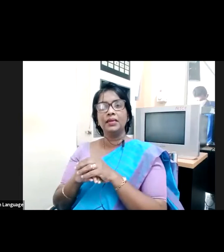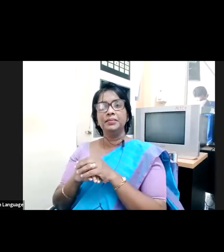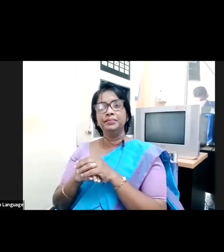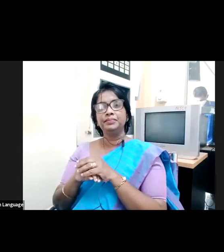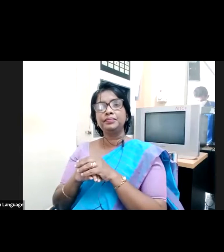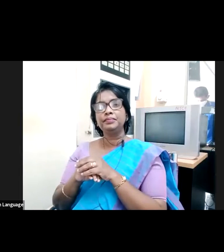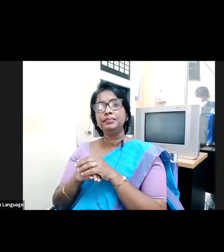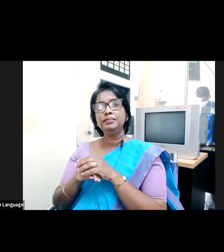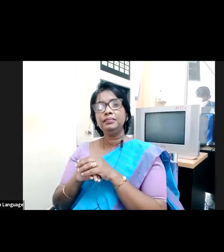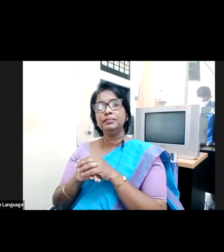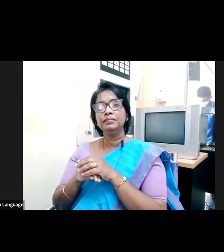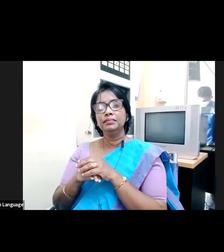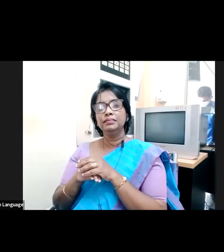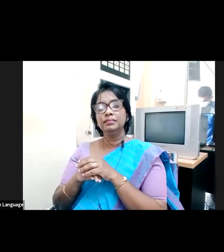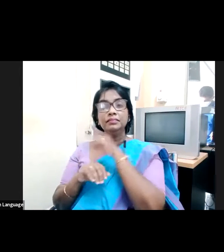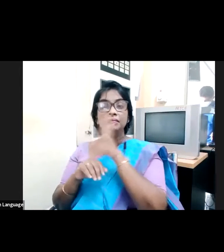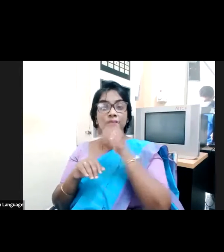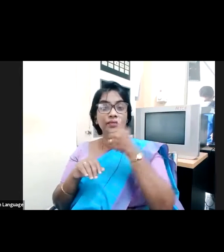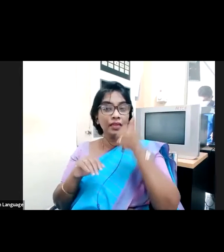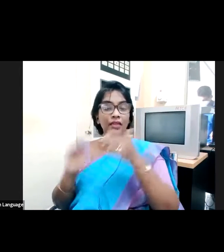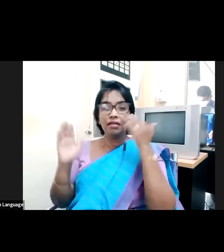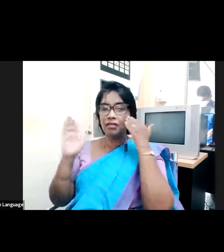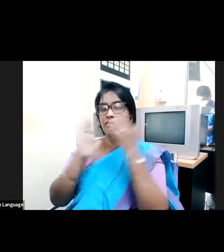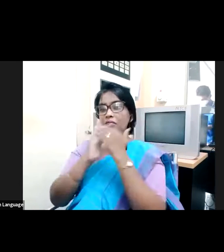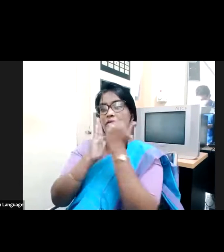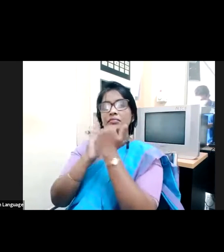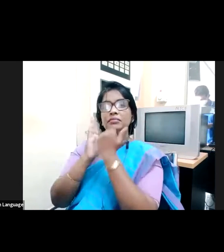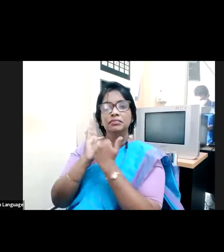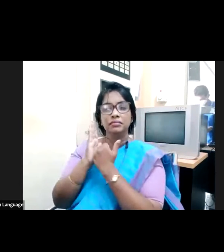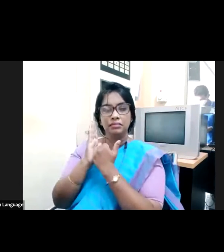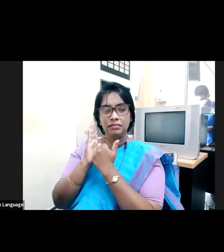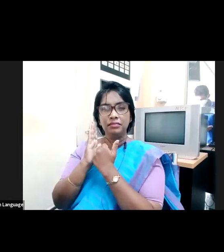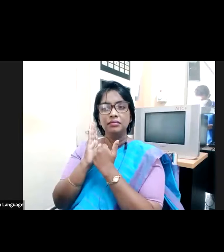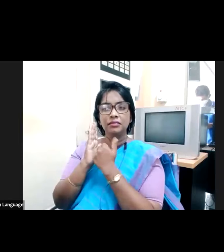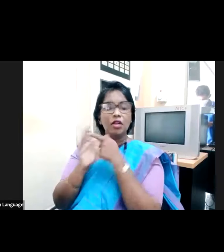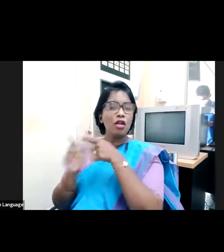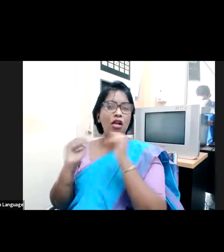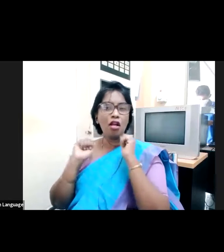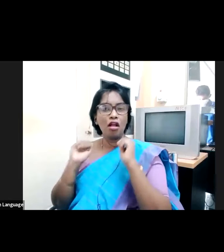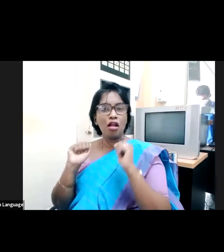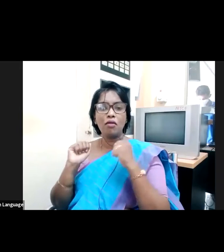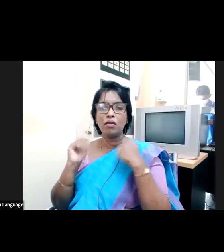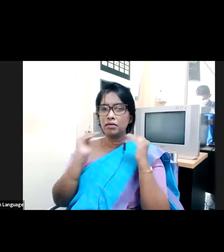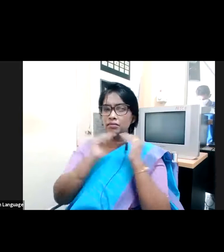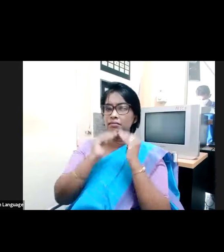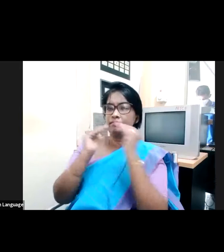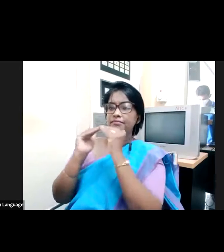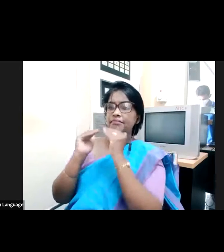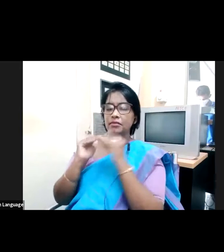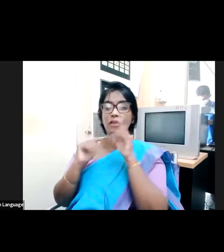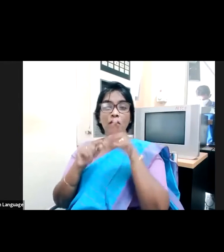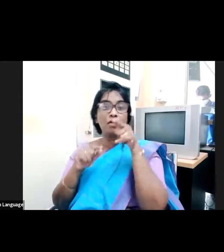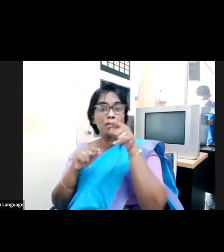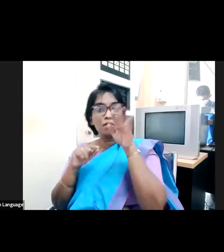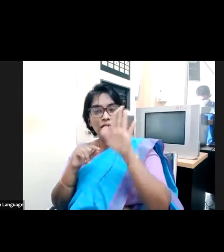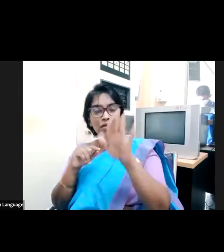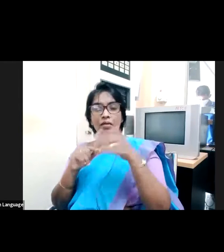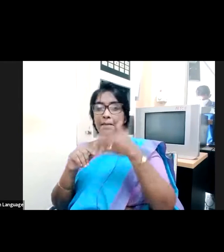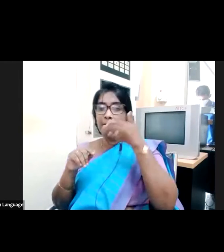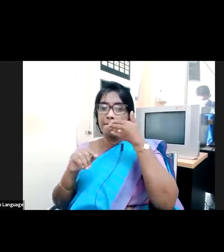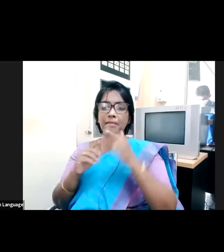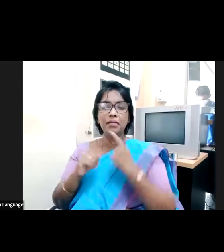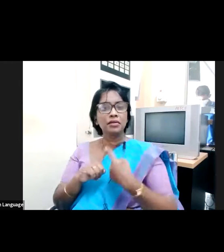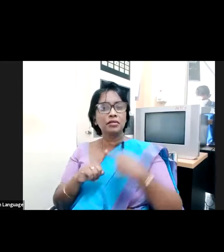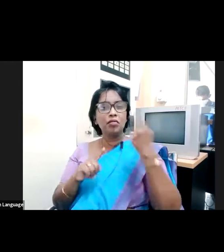factor. How do you fit into, how do you develop your own self to fit into the organization and be part of